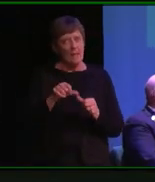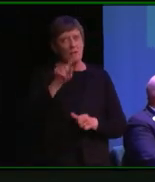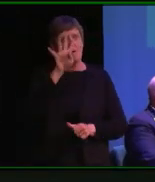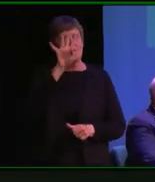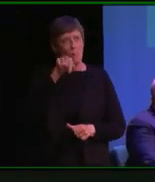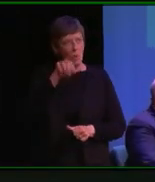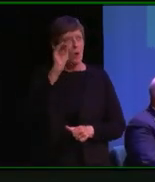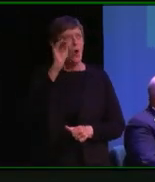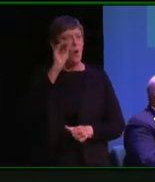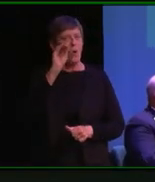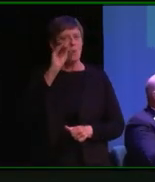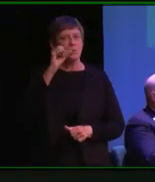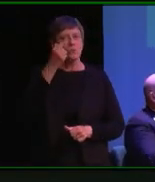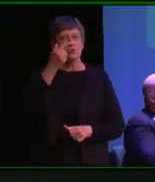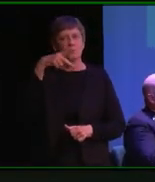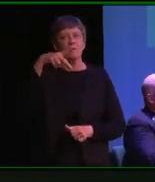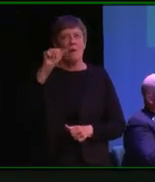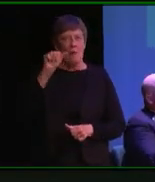GPA.